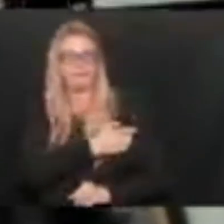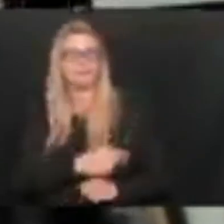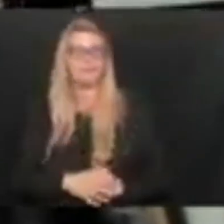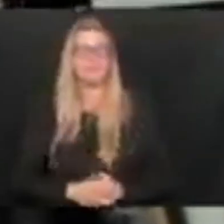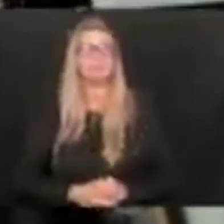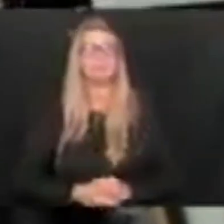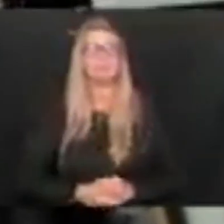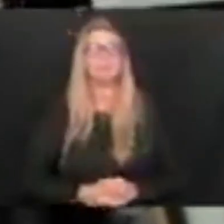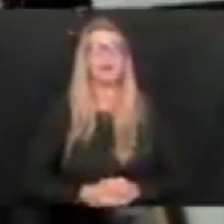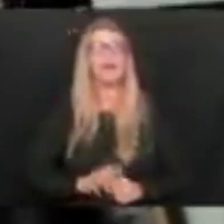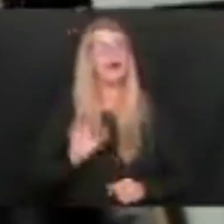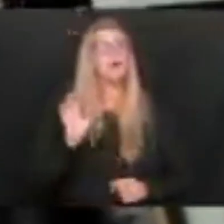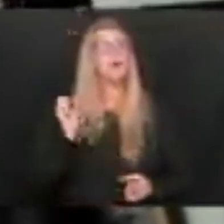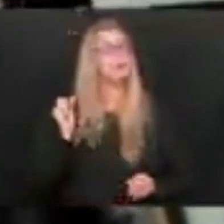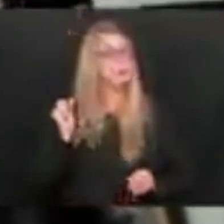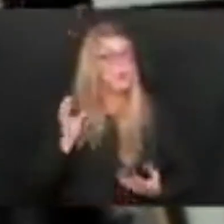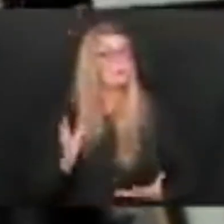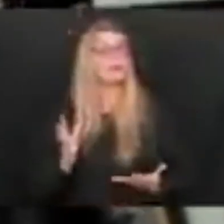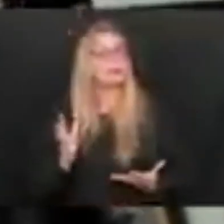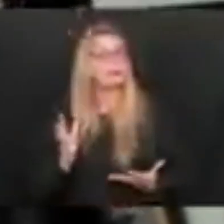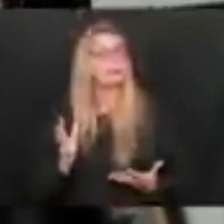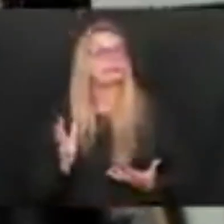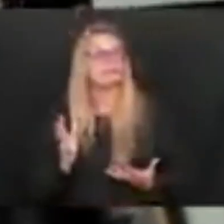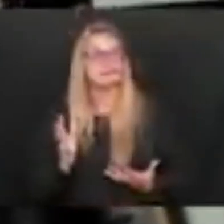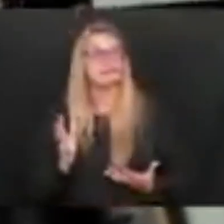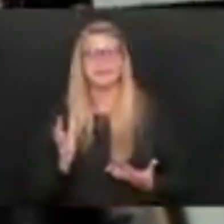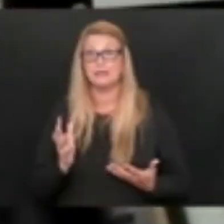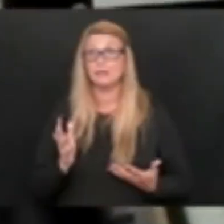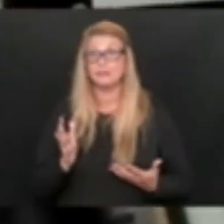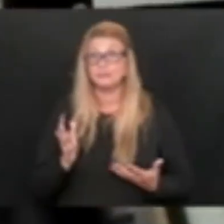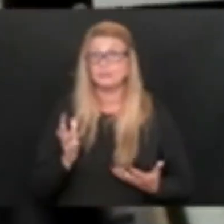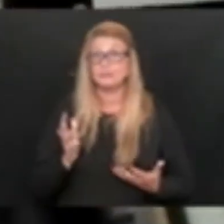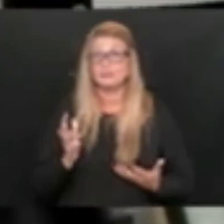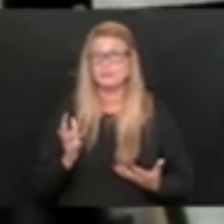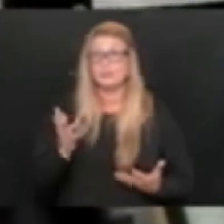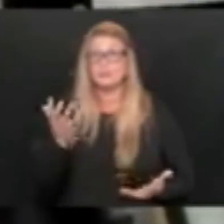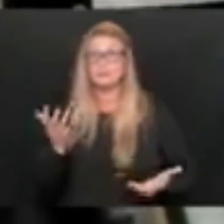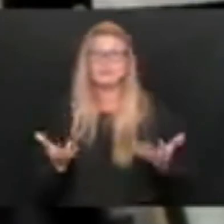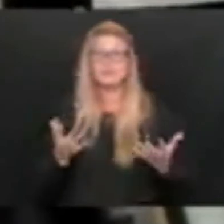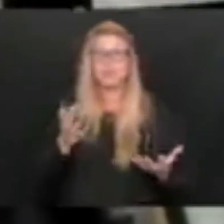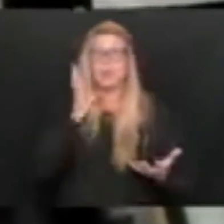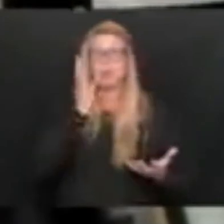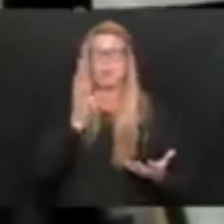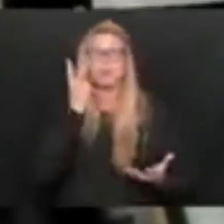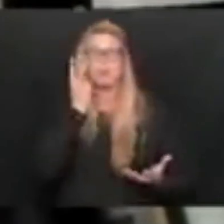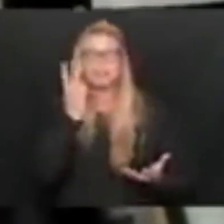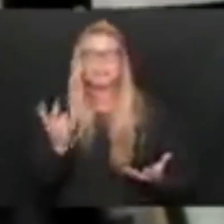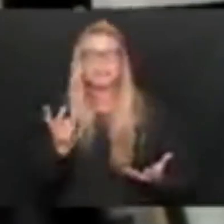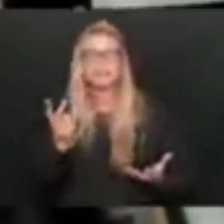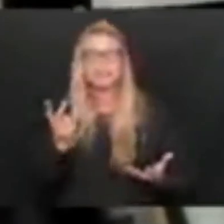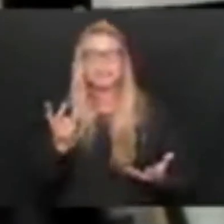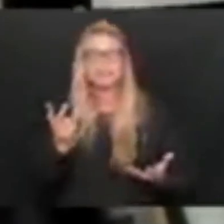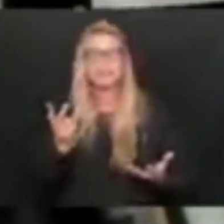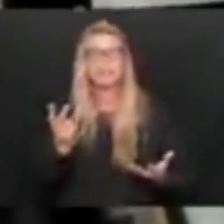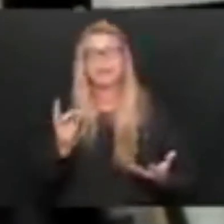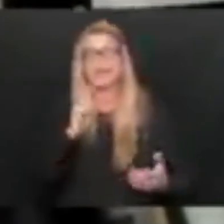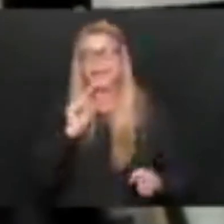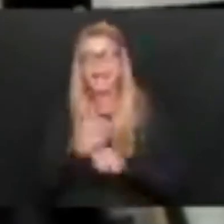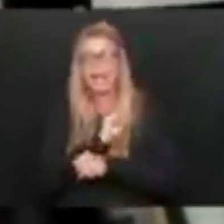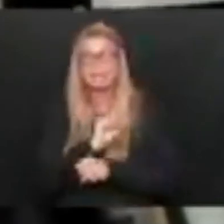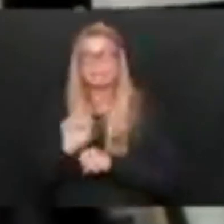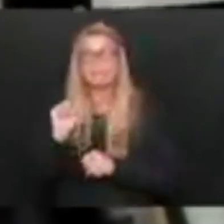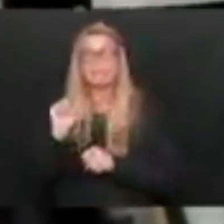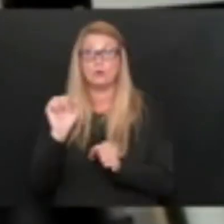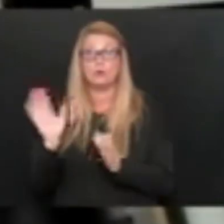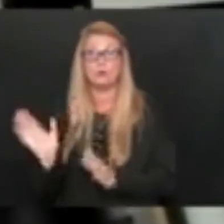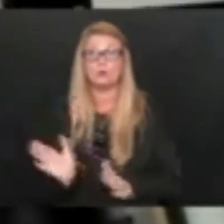are many of which are, maybe good, maybe bad ideas. But are we going to see like an actual plan, like a